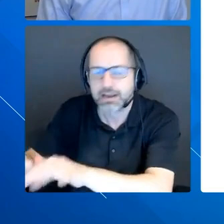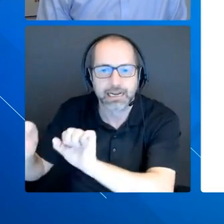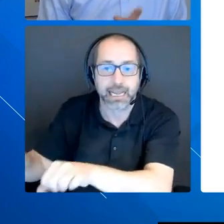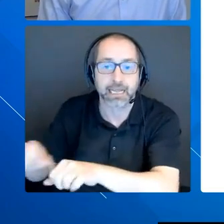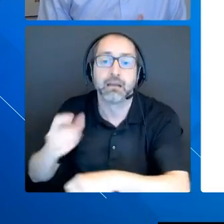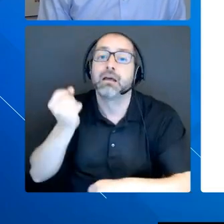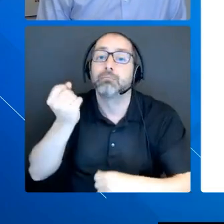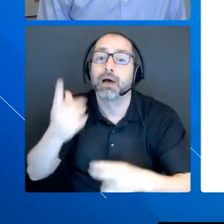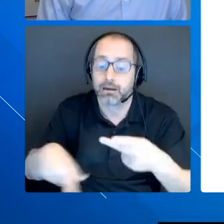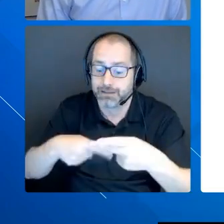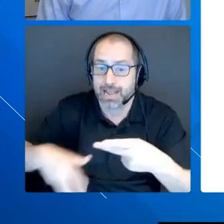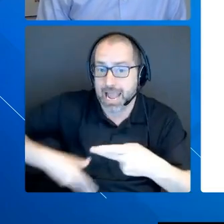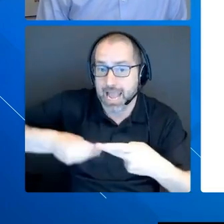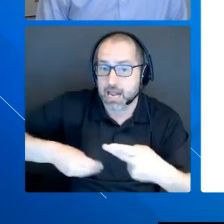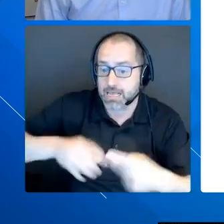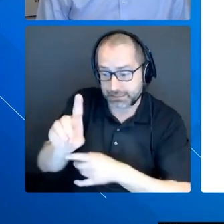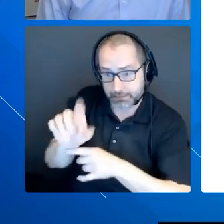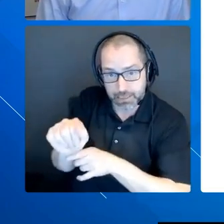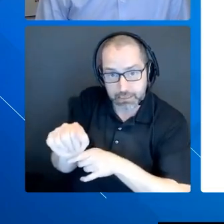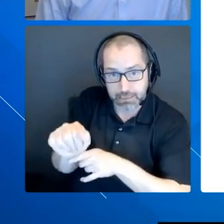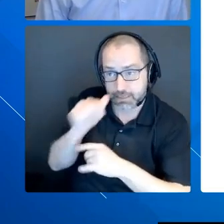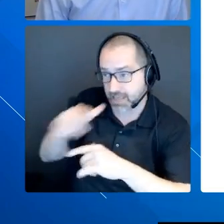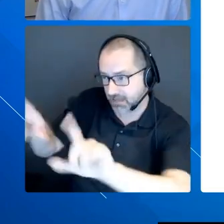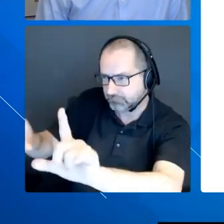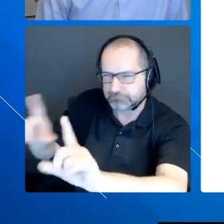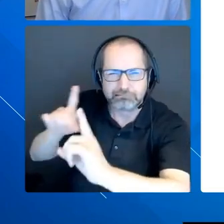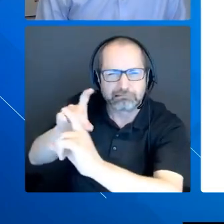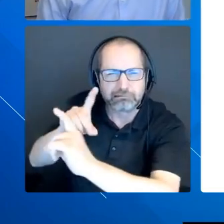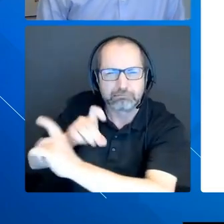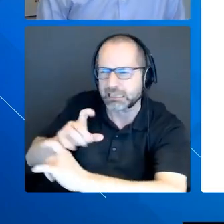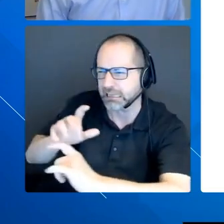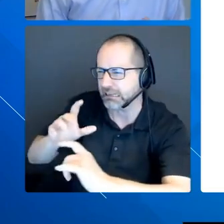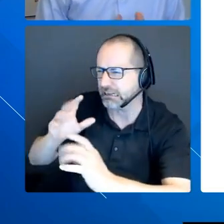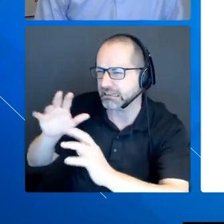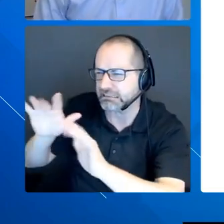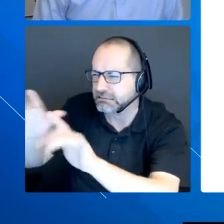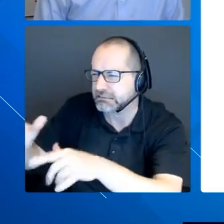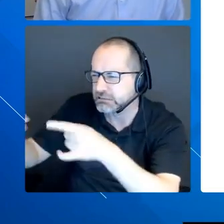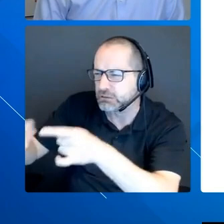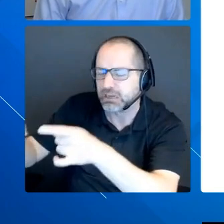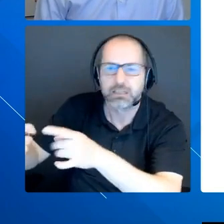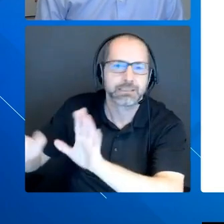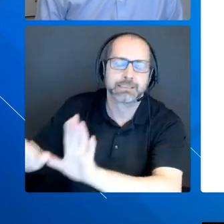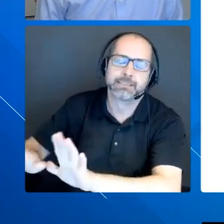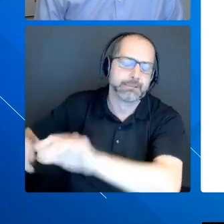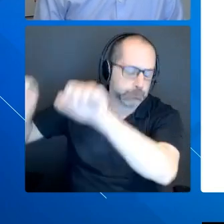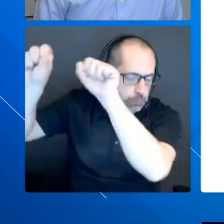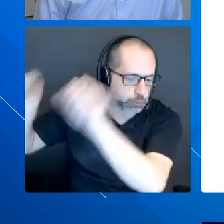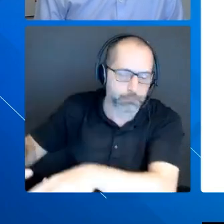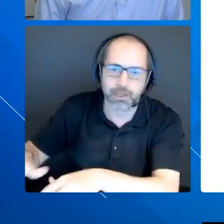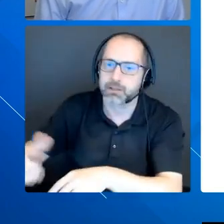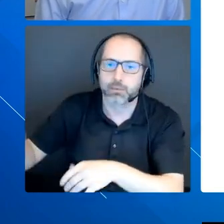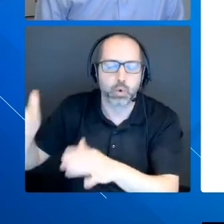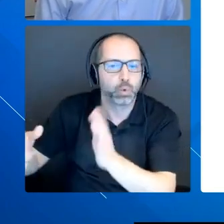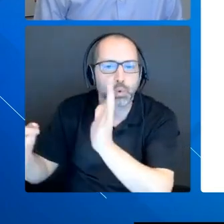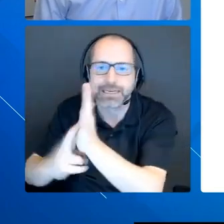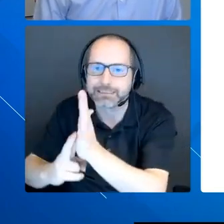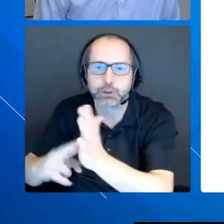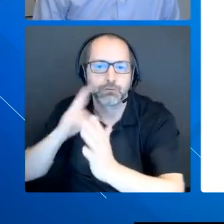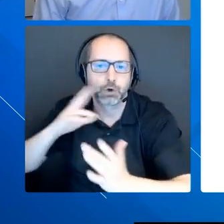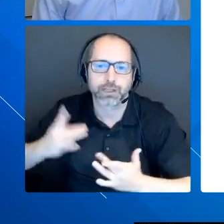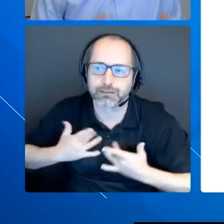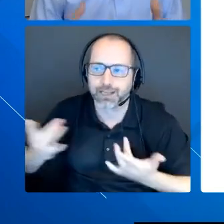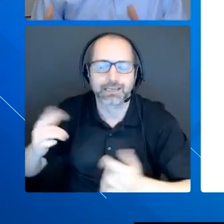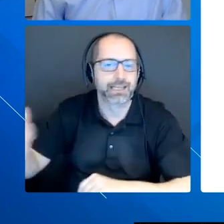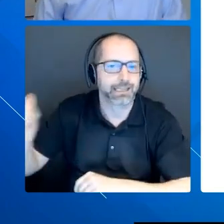disability, when they encounter those challenges, they'll leave your site. They're not going to use it. They're not going to register for your event, and they're not going to come back. So that's